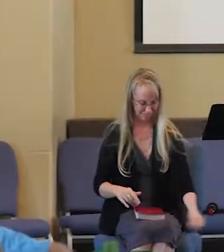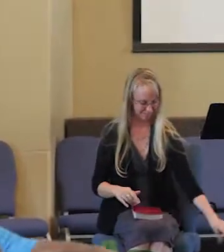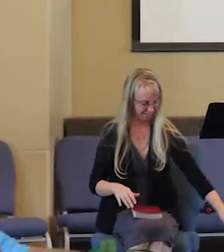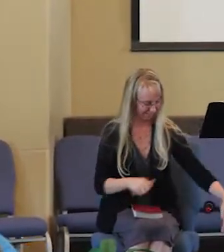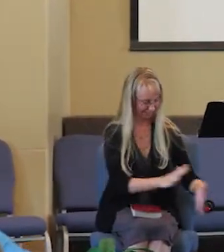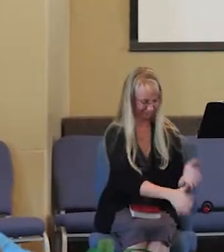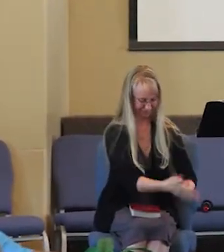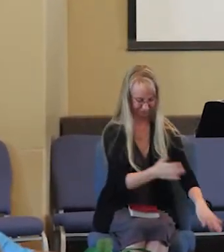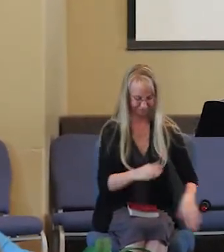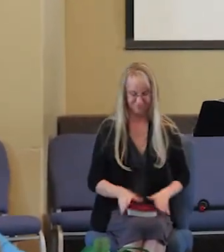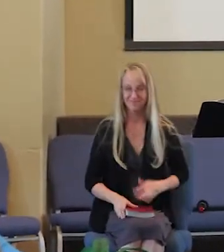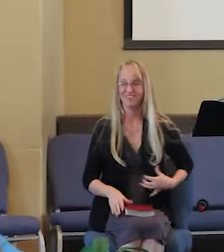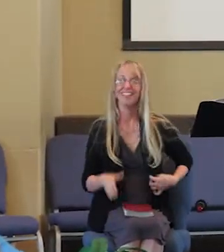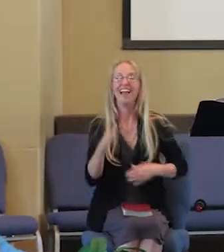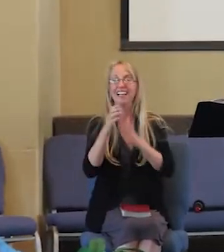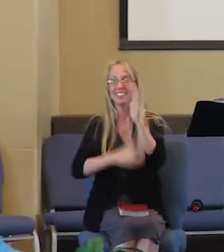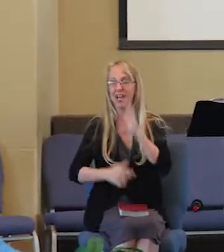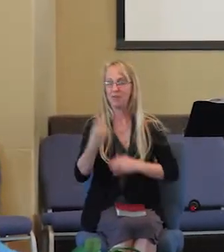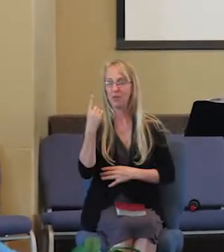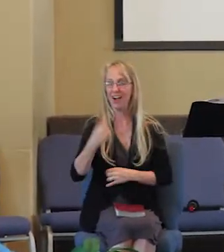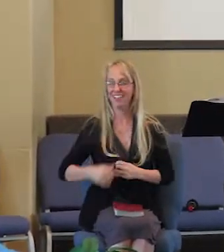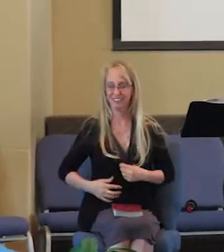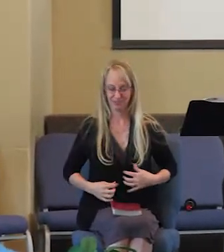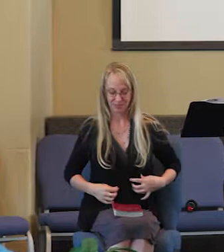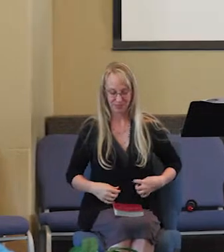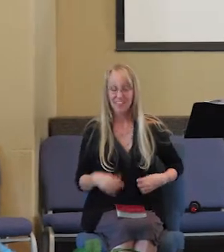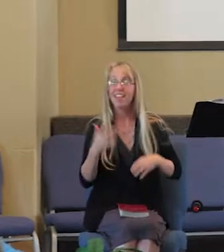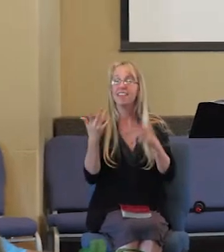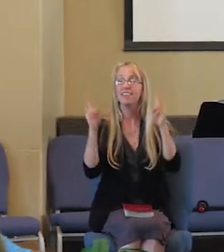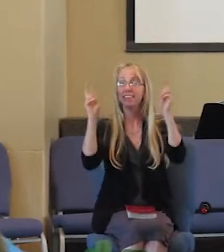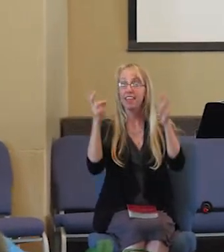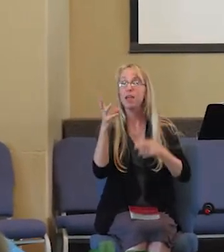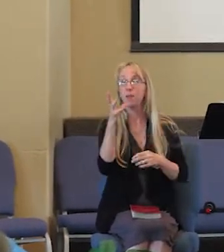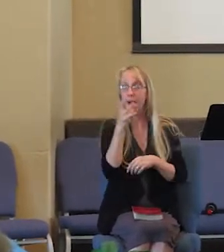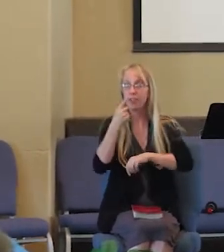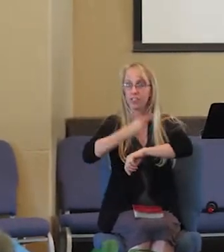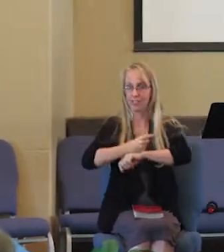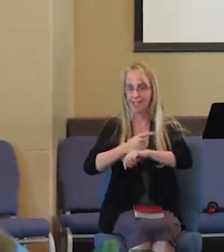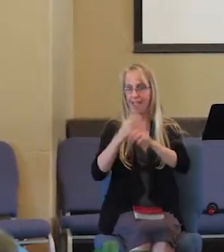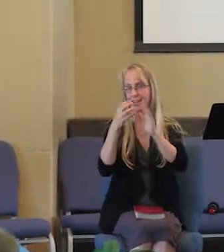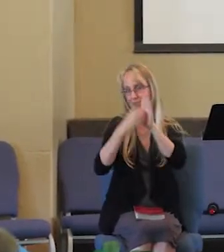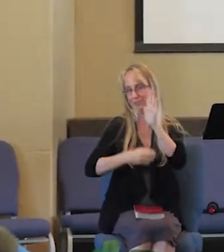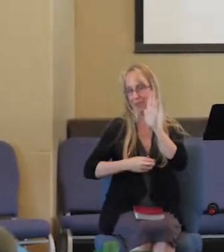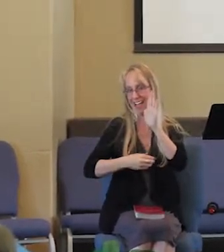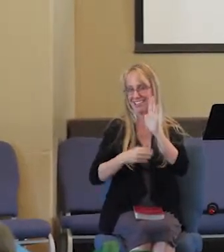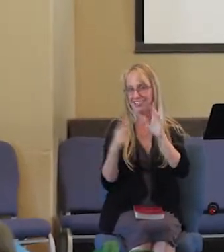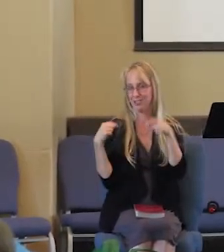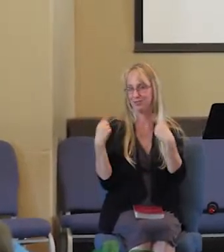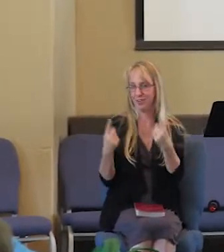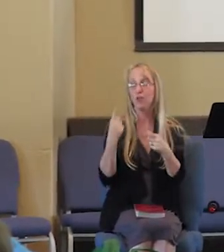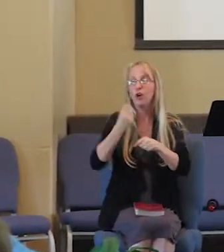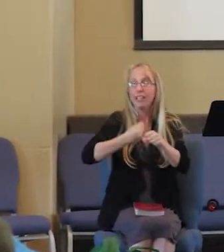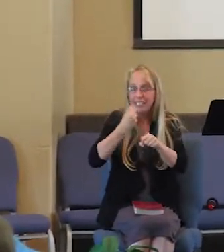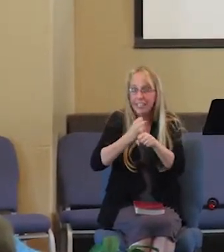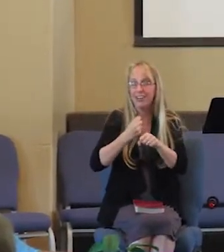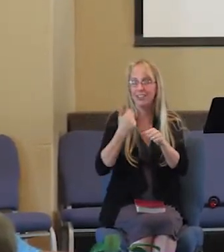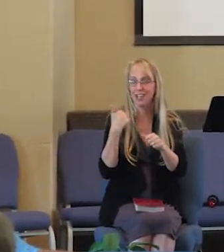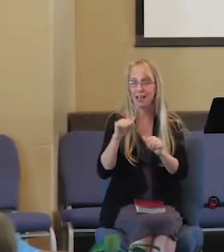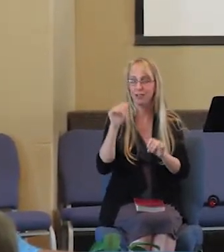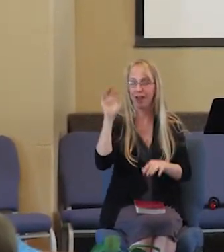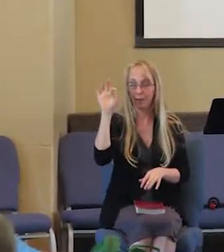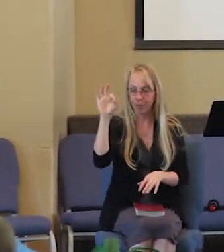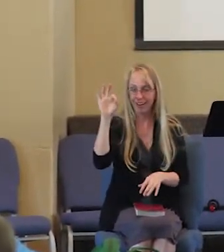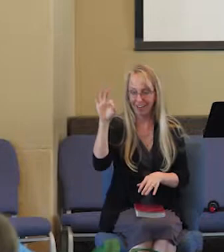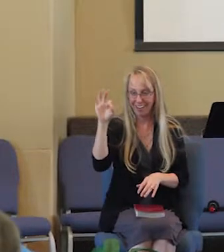chapter 1. This would be the Mother's Day passage of Scripture, and for years I try not